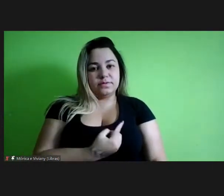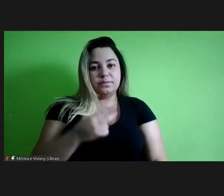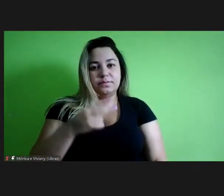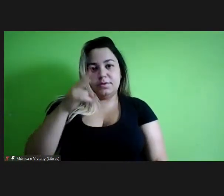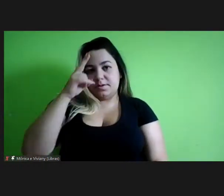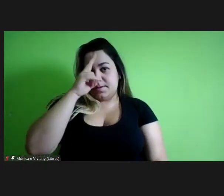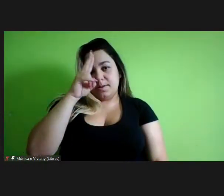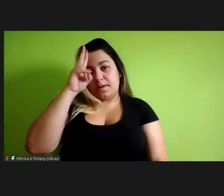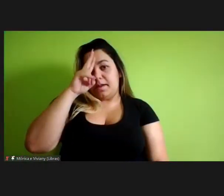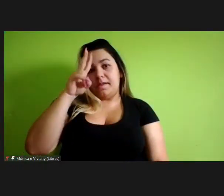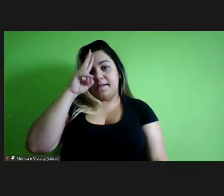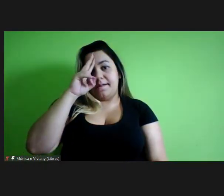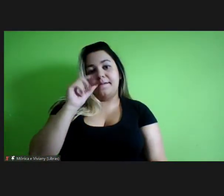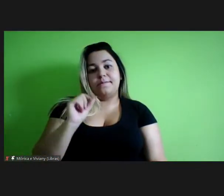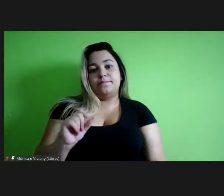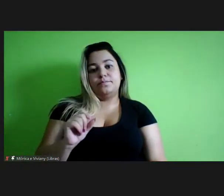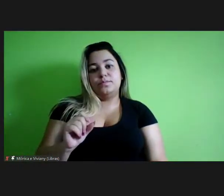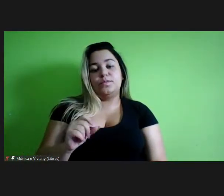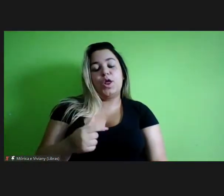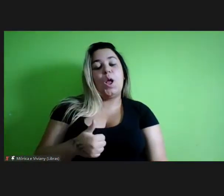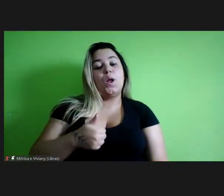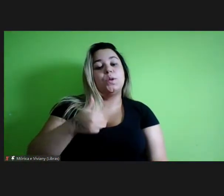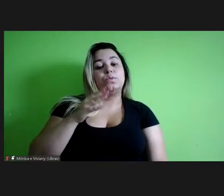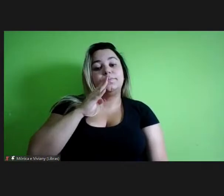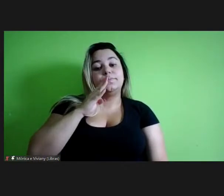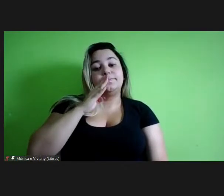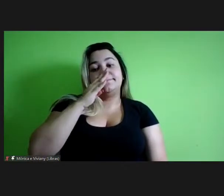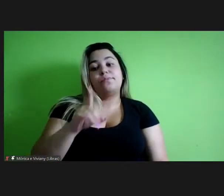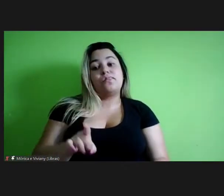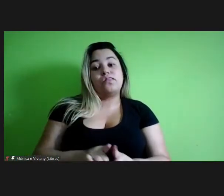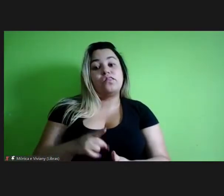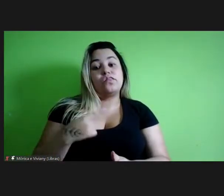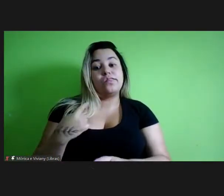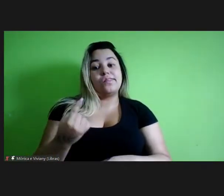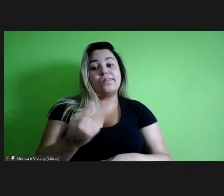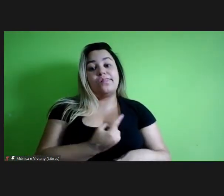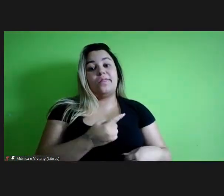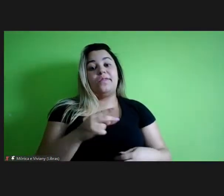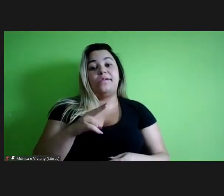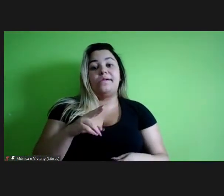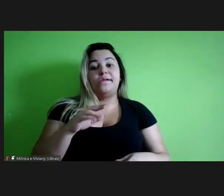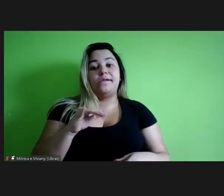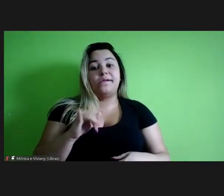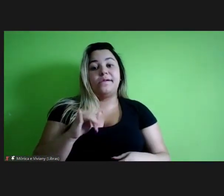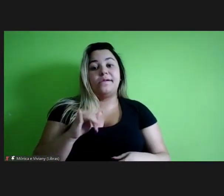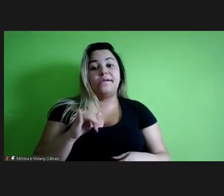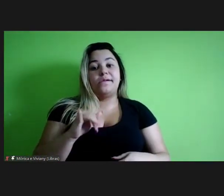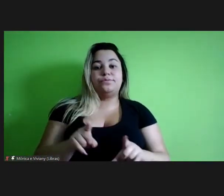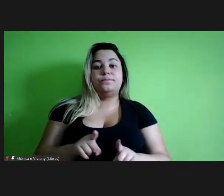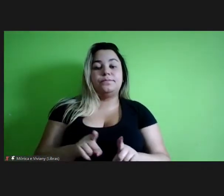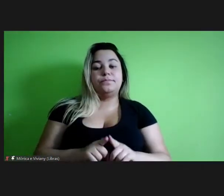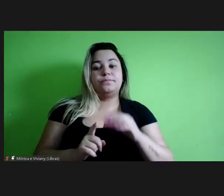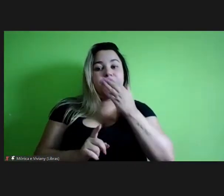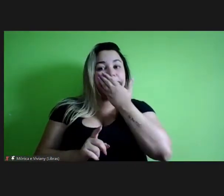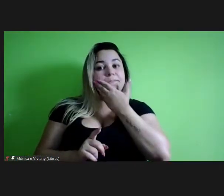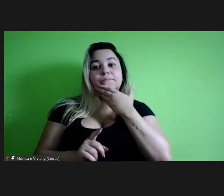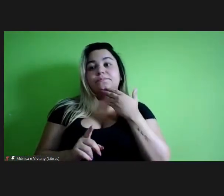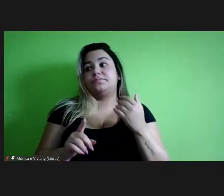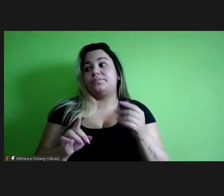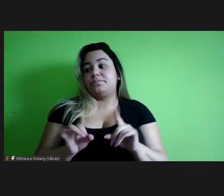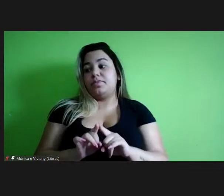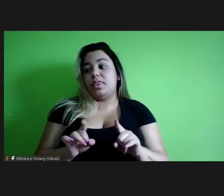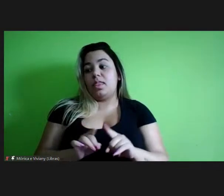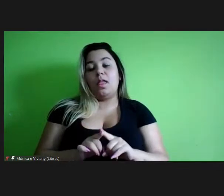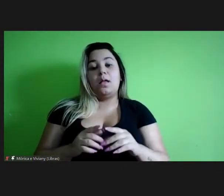nurture and food. If we remember this, one of the principles of the food